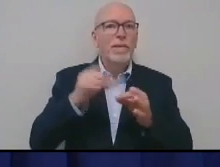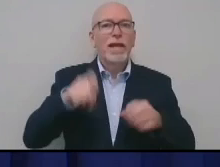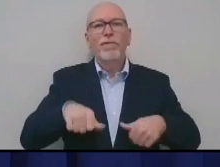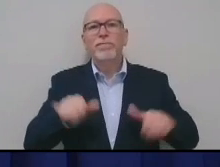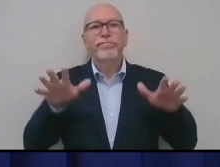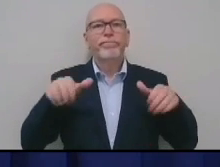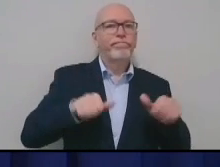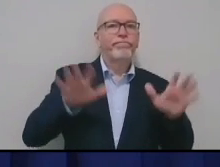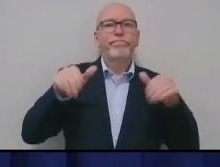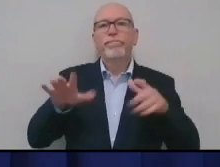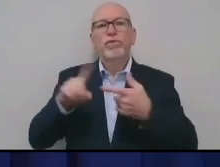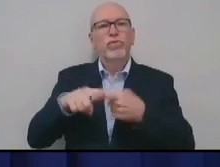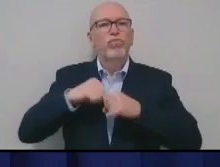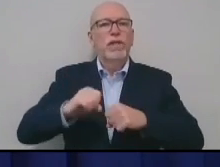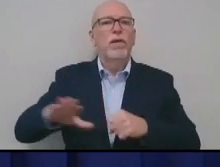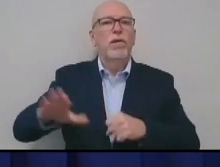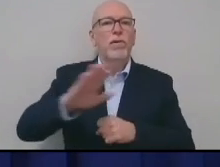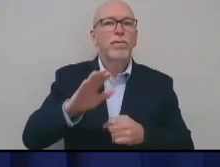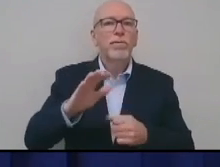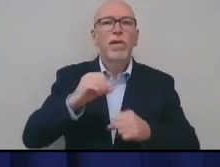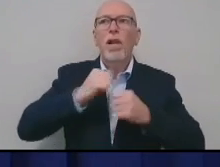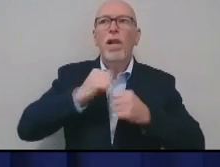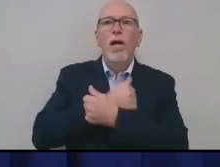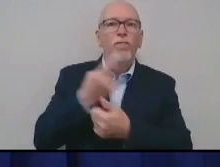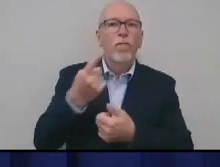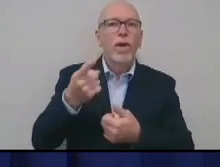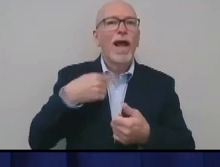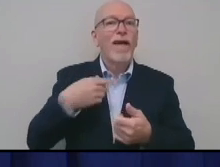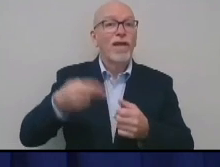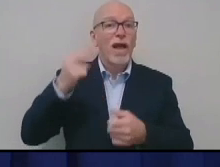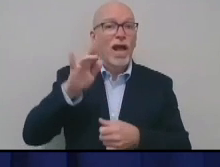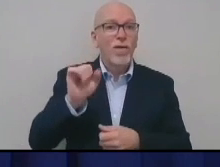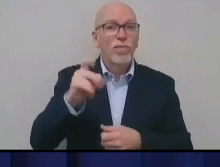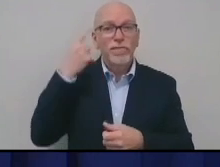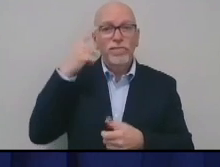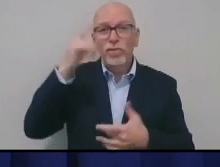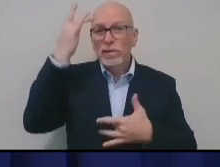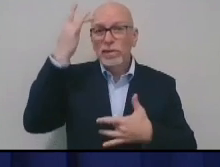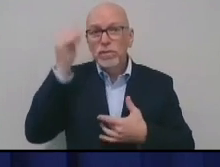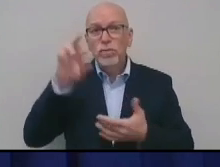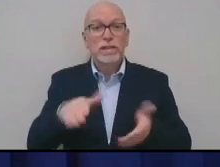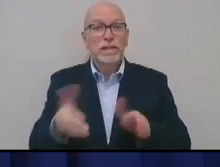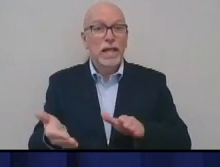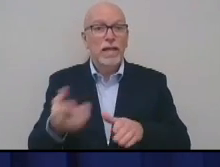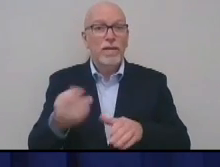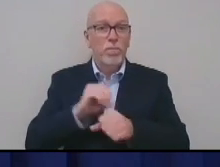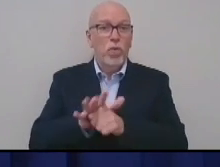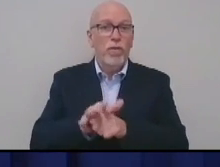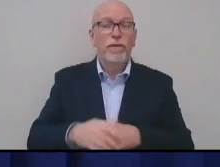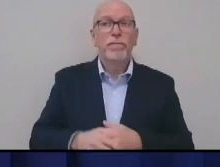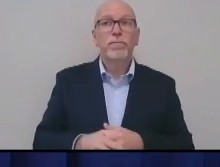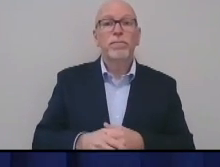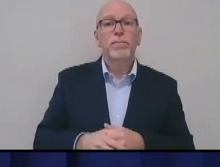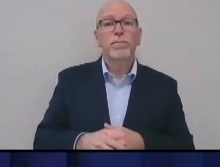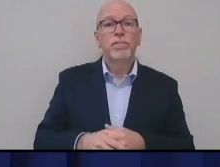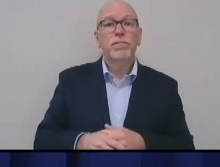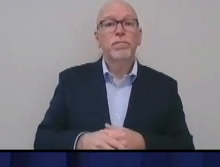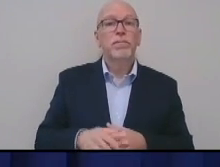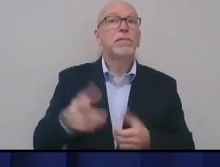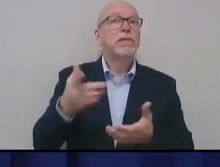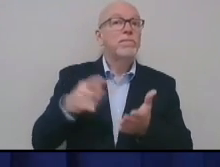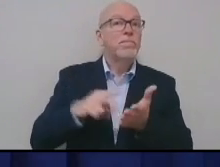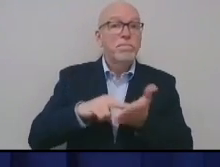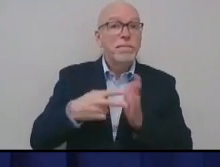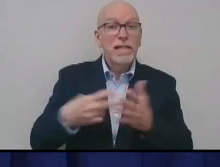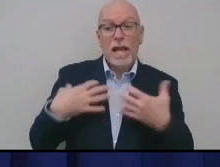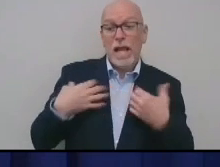loved ones who have medical conditions that put them at greater risk of severe illness or death from COVID. In some cases, that has meant healthy children have